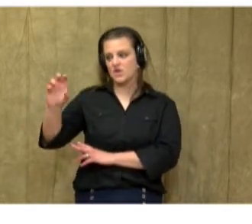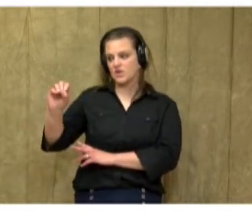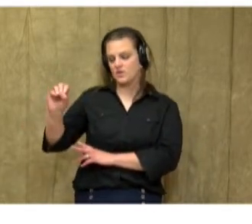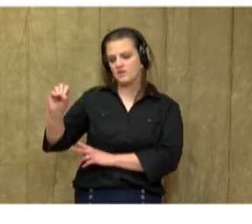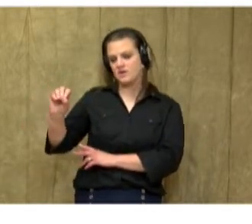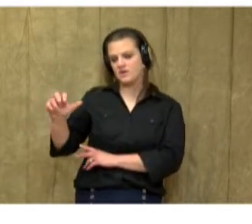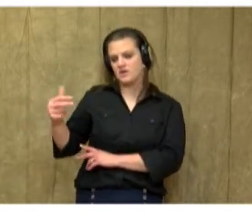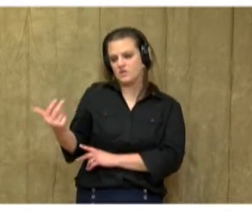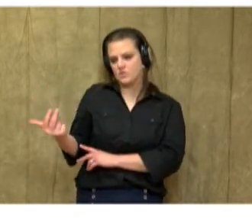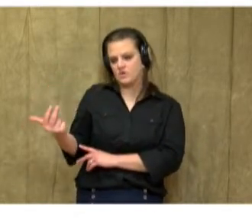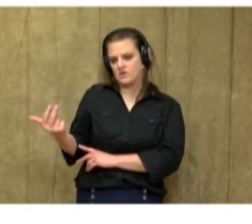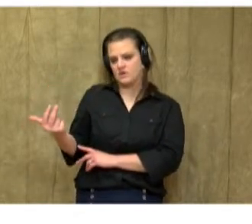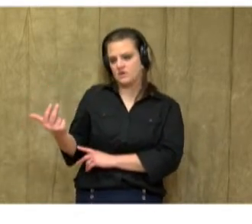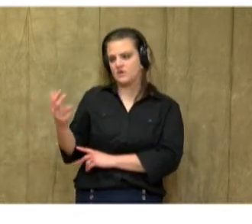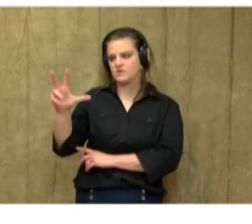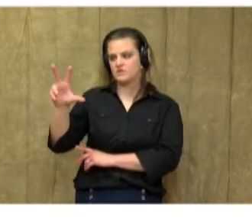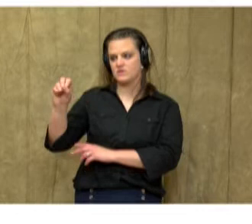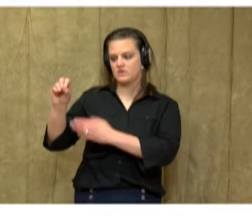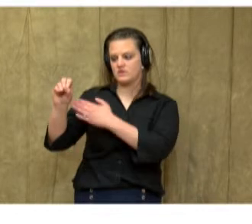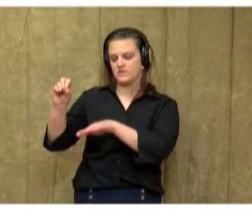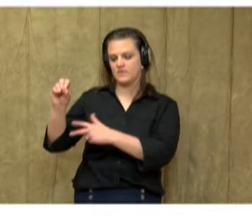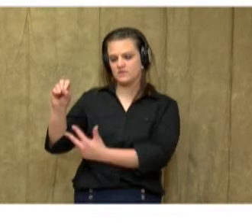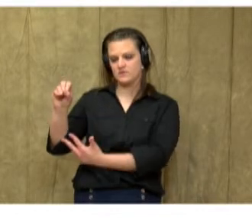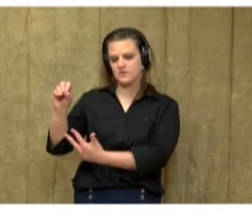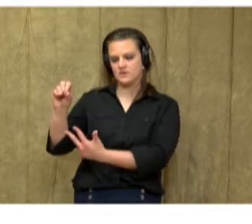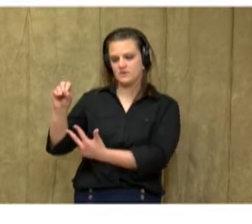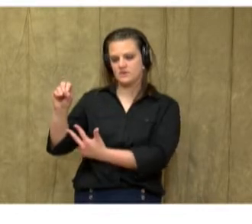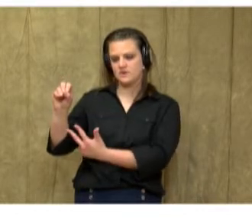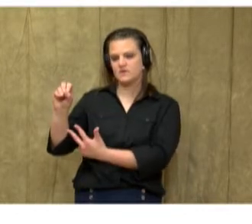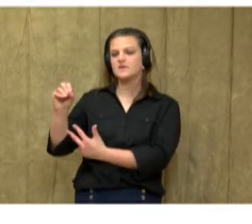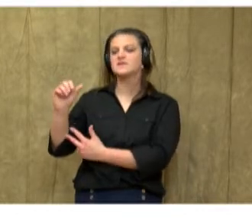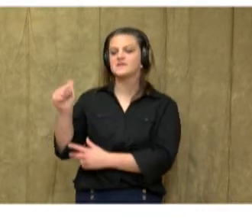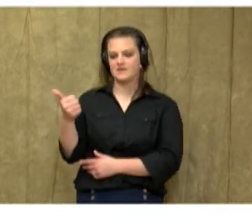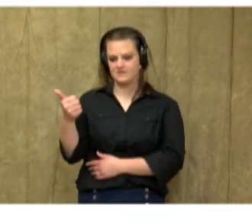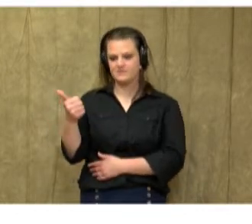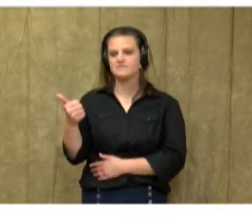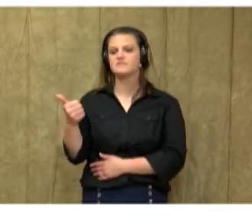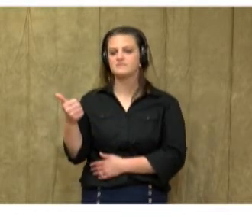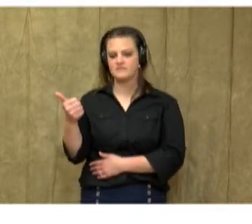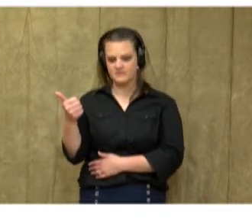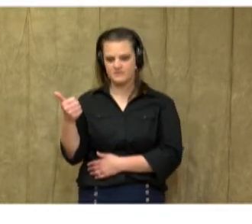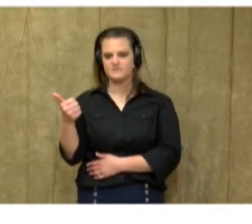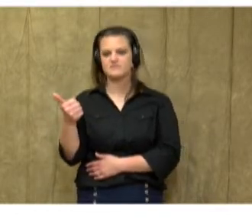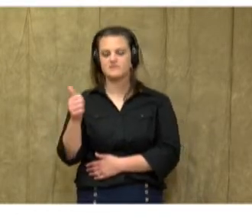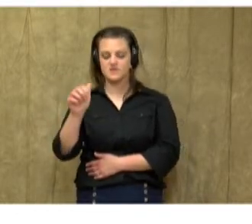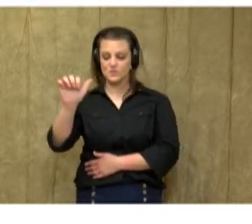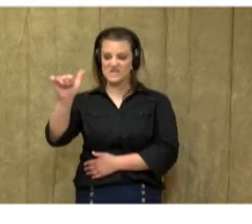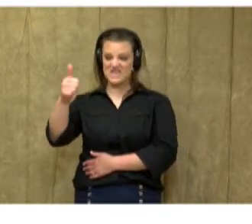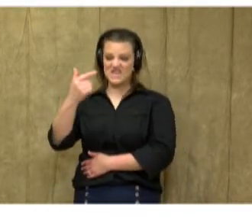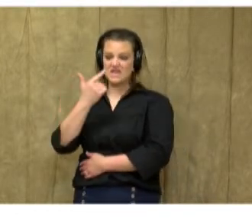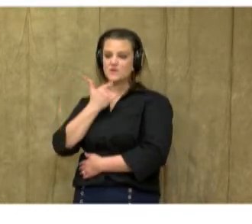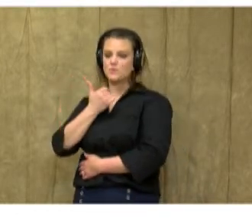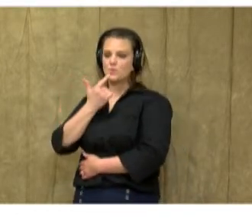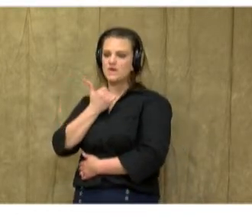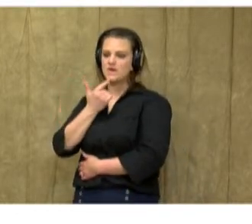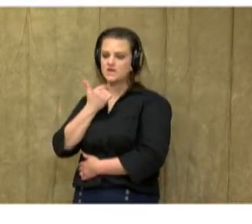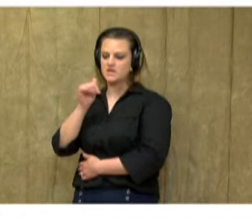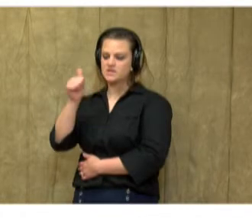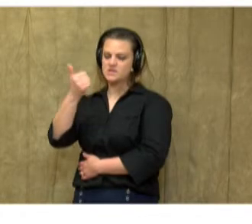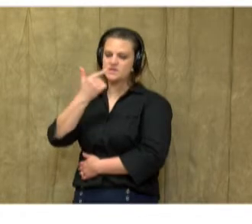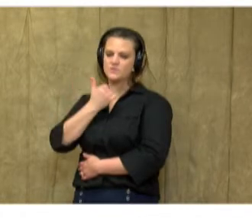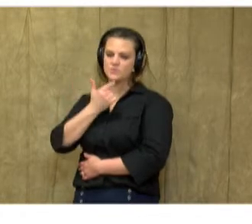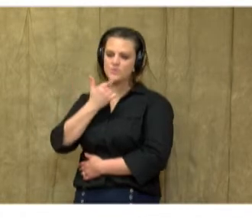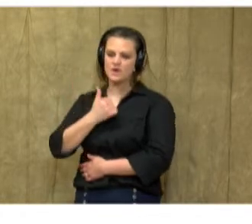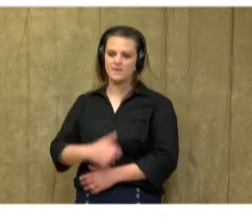30 divided by 3 is 10. Yeah, so there are 10